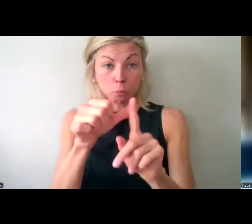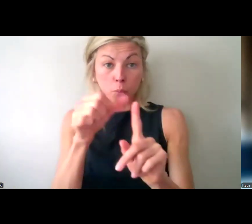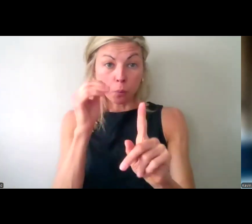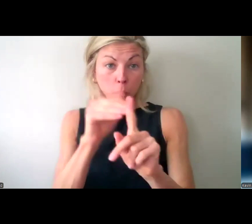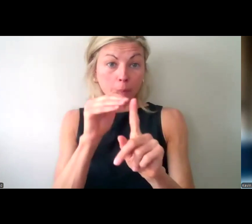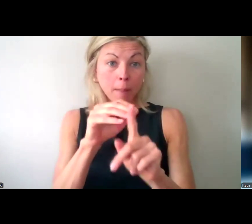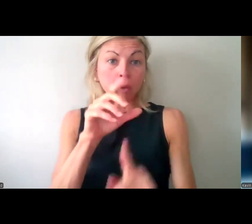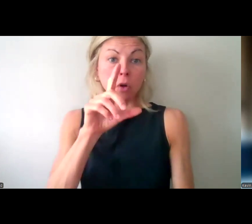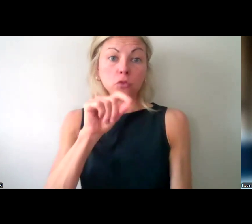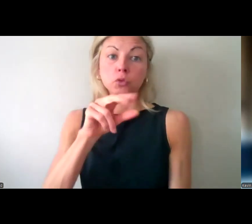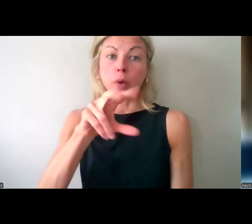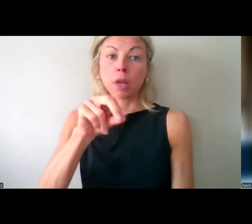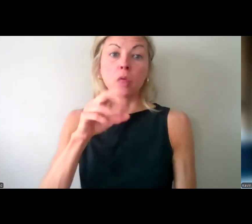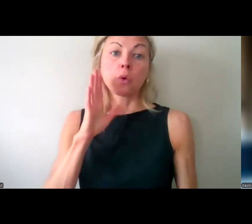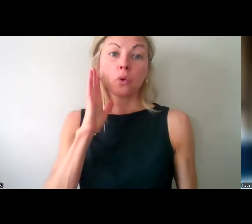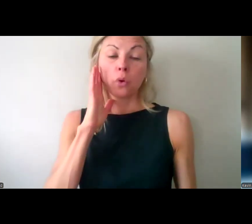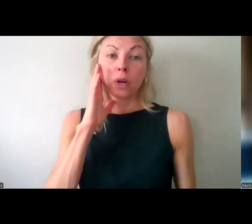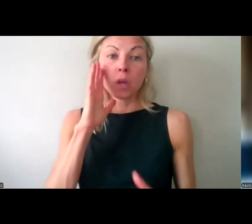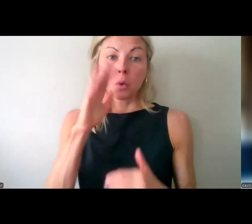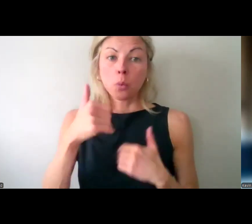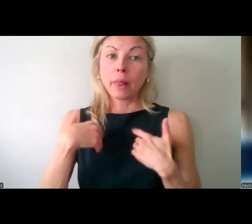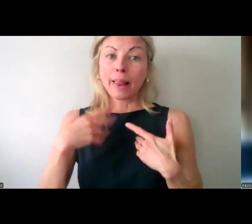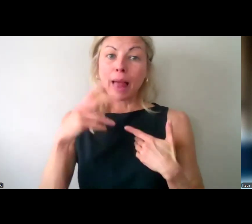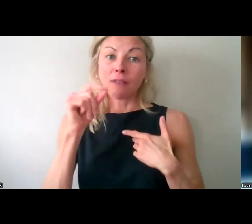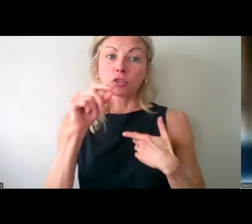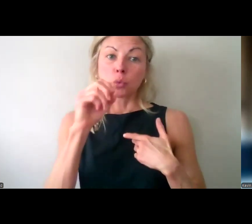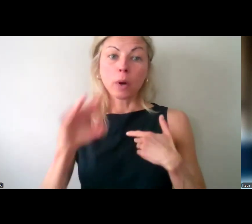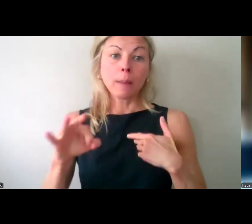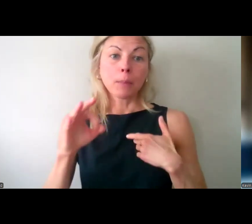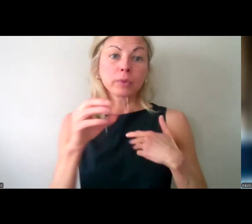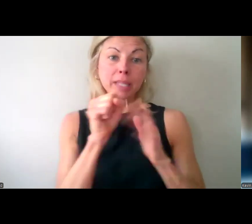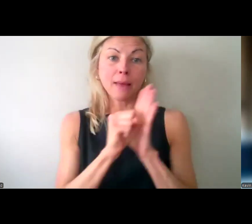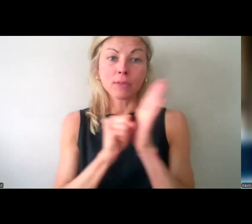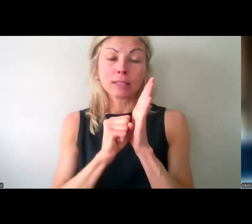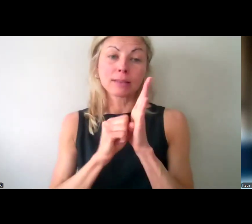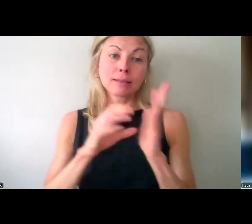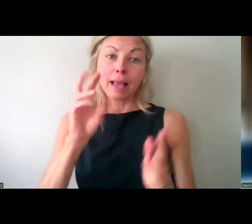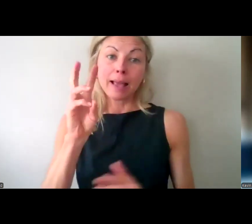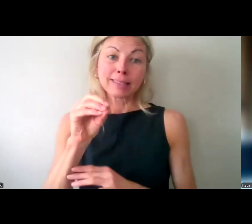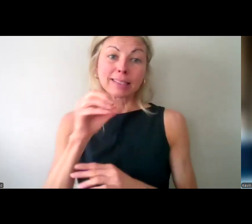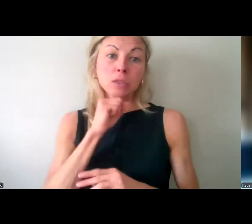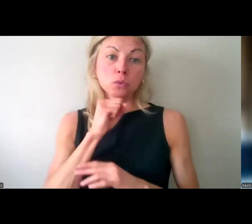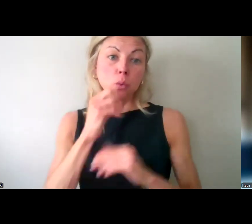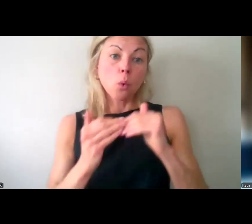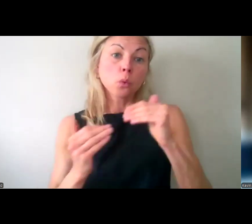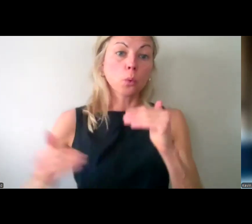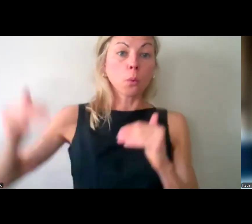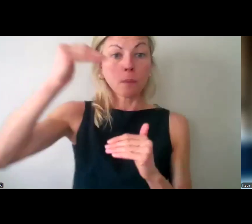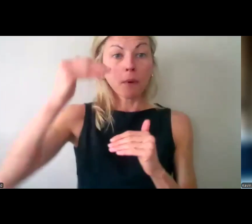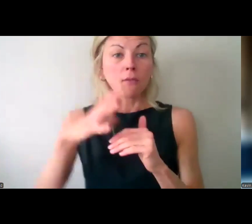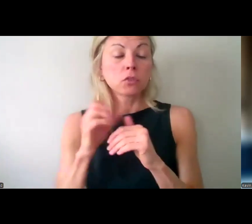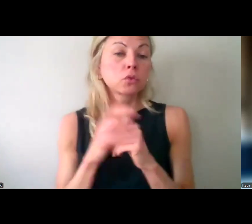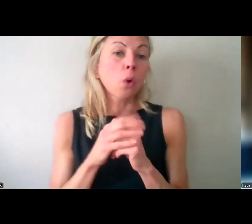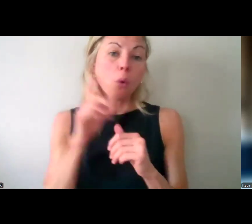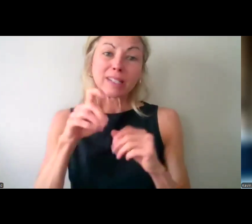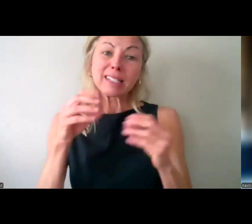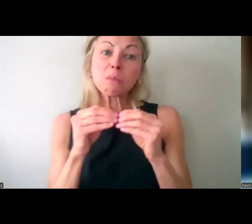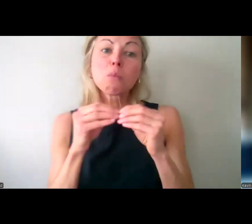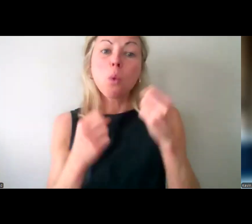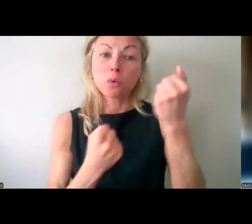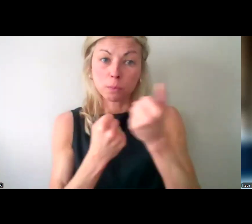of the state will be 60 or older. And with that aging is going to come the need for more supports at home and in the